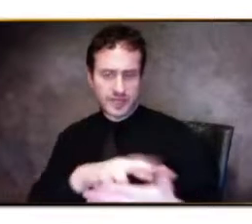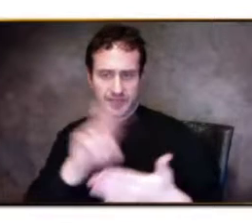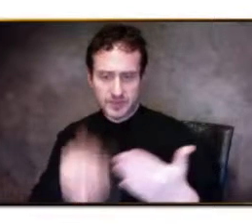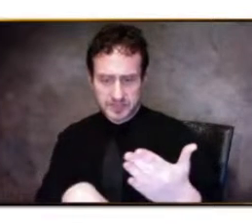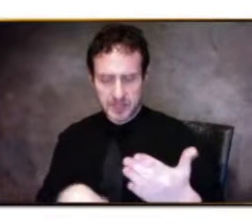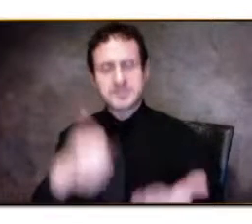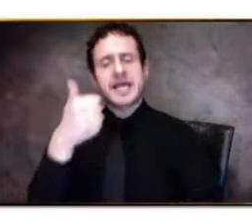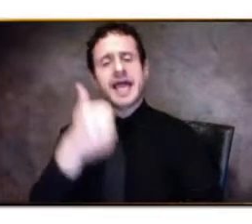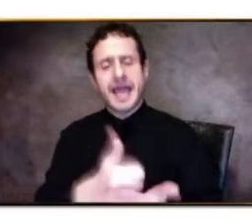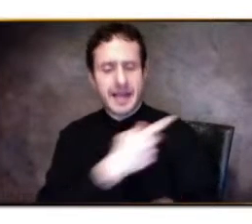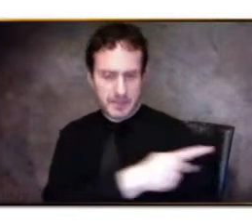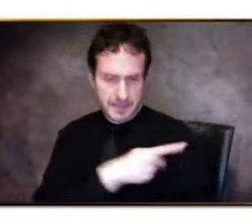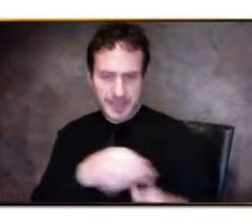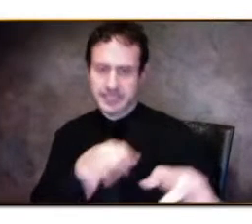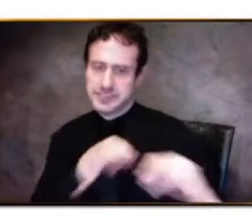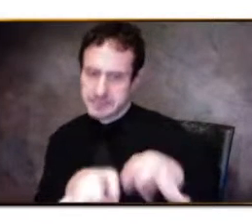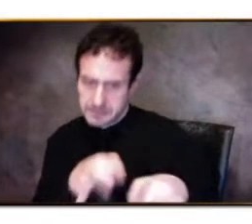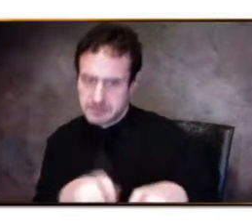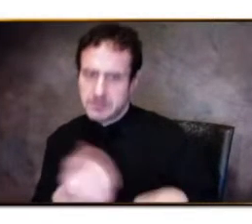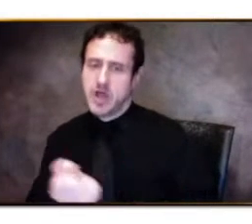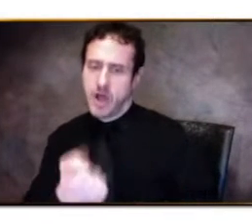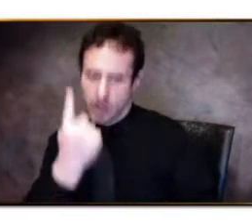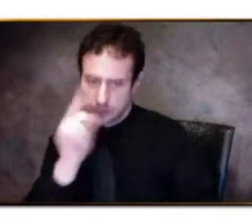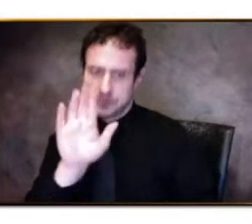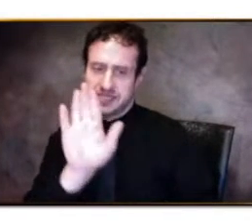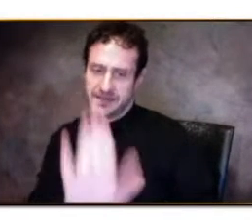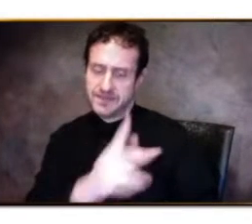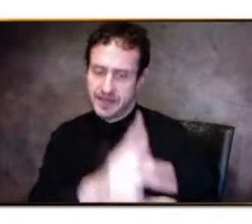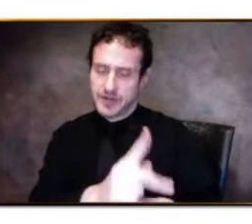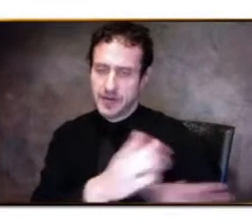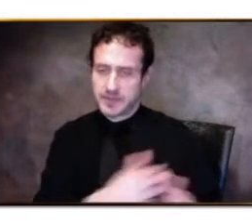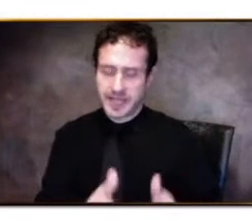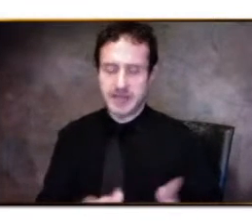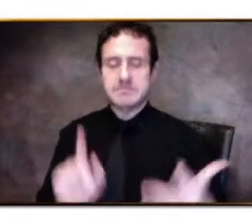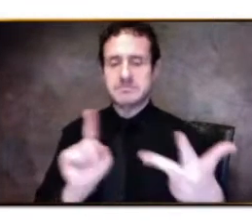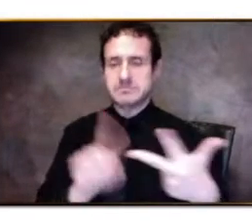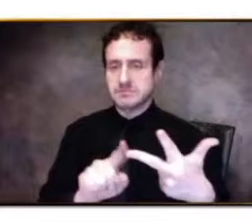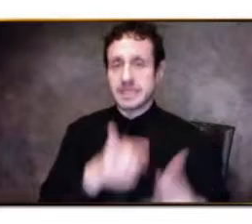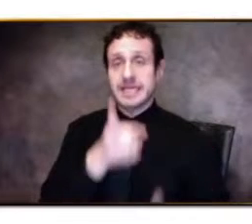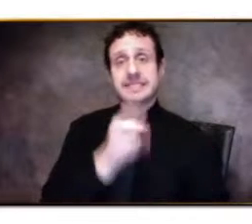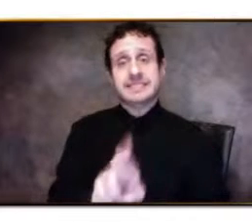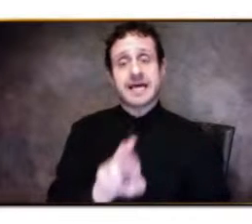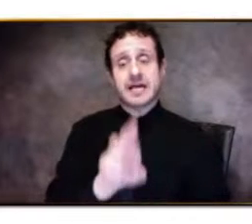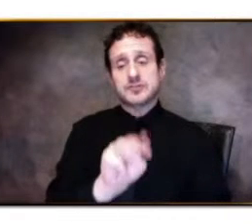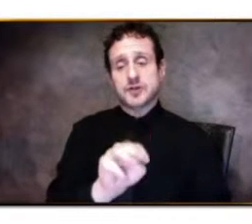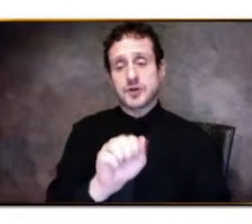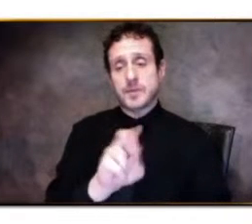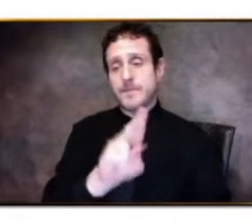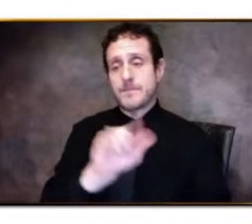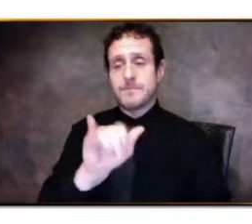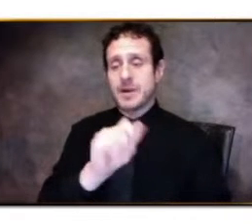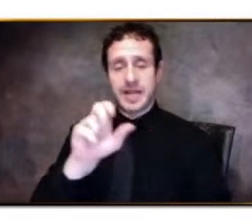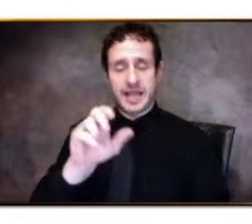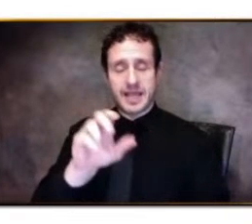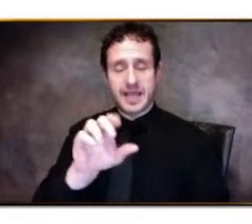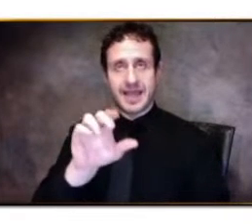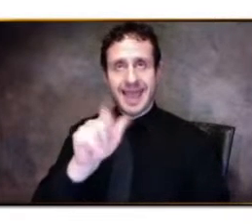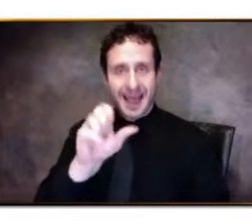their plan of care. Or Dr. Marianne Miller of the Javon